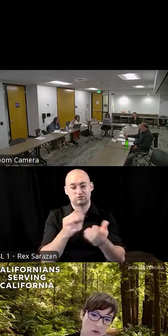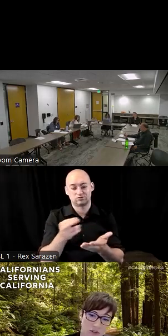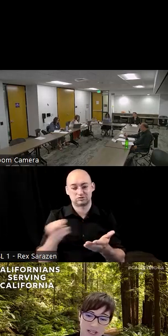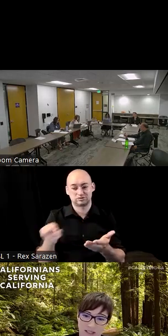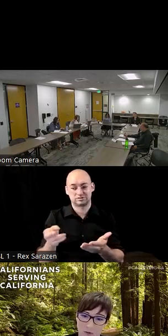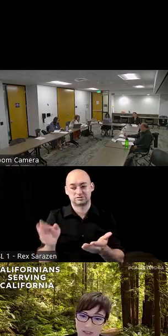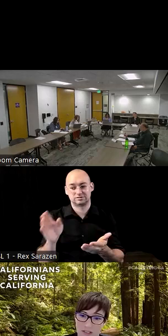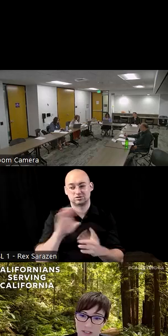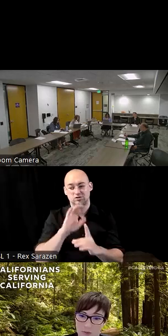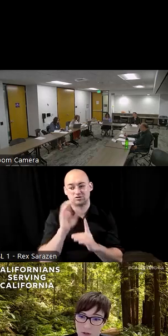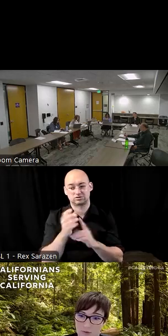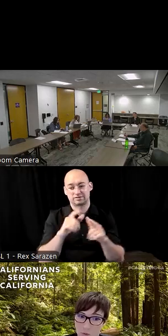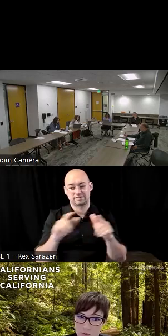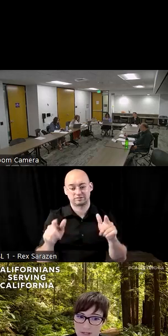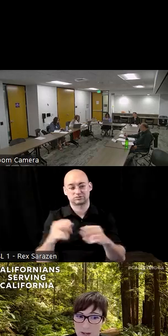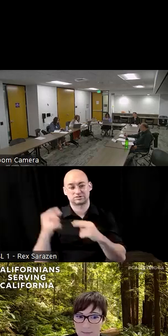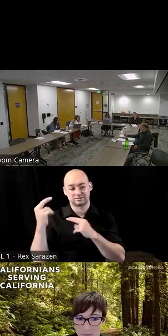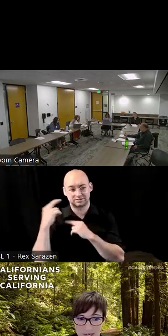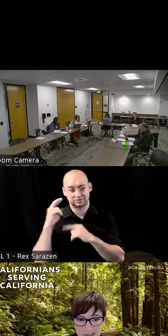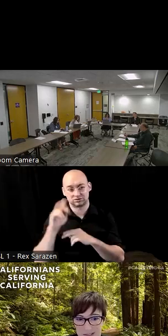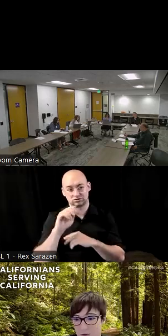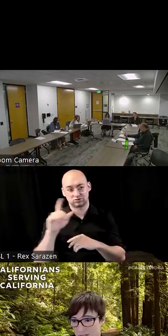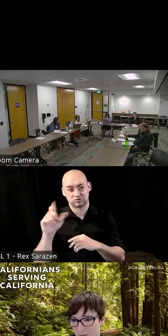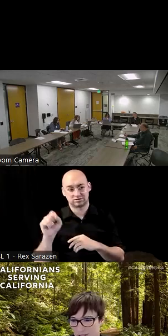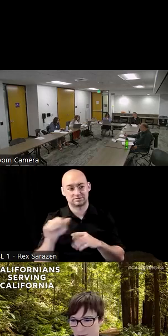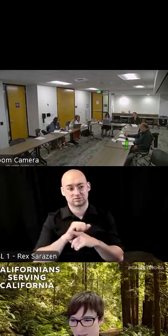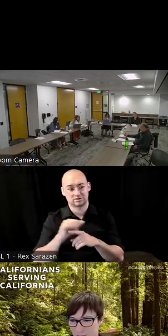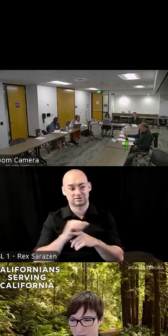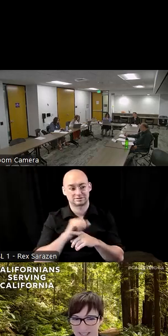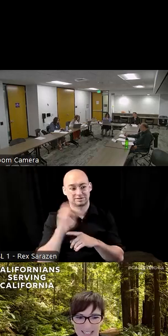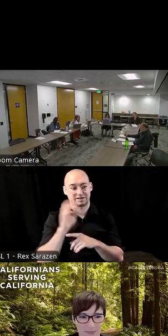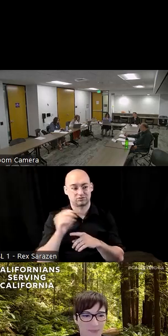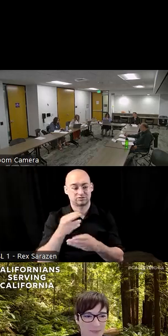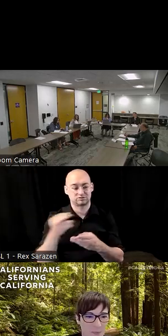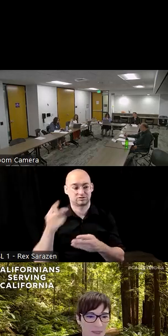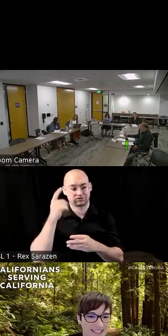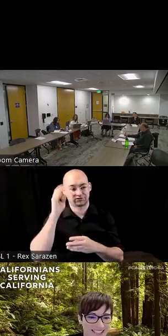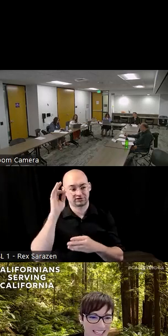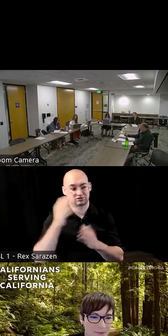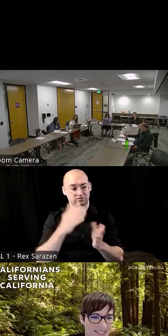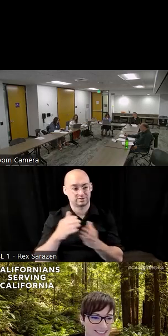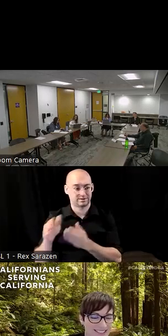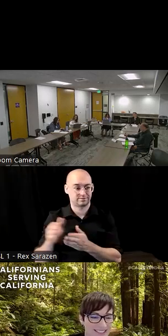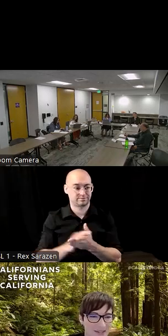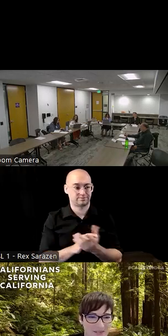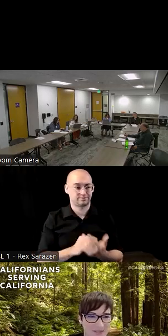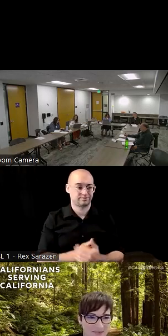of culturally and linguistically responsive tools, best practices, and resources for that future planning. Next slide,